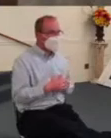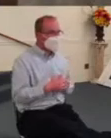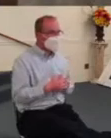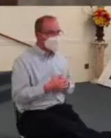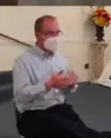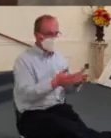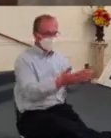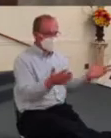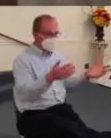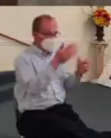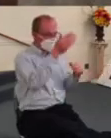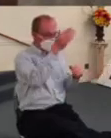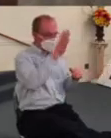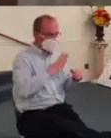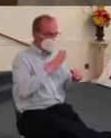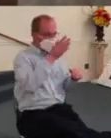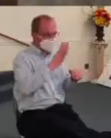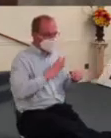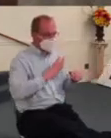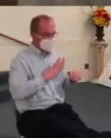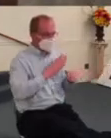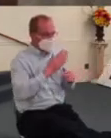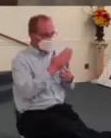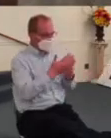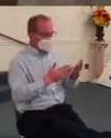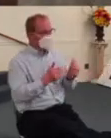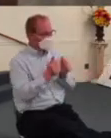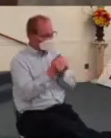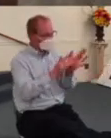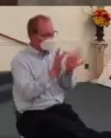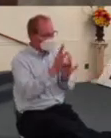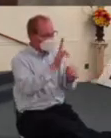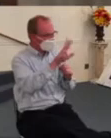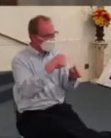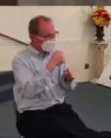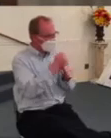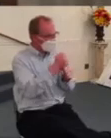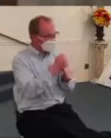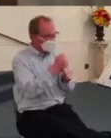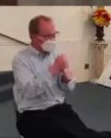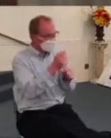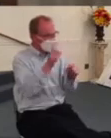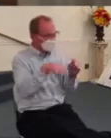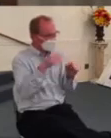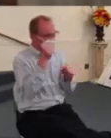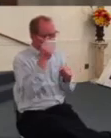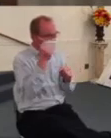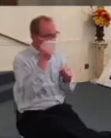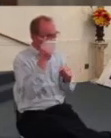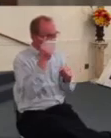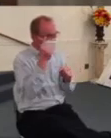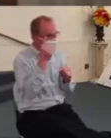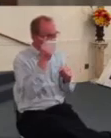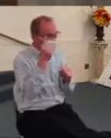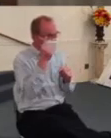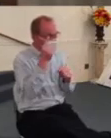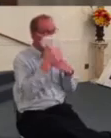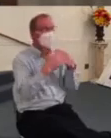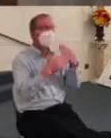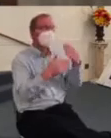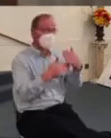of them for 3 years, couldn't understand a kindness done to their